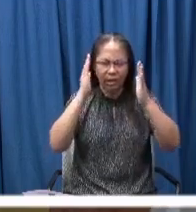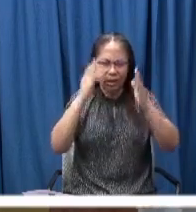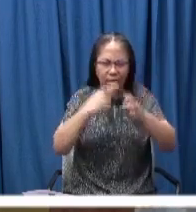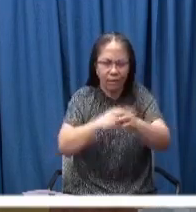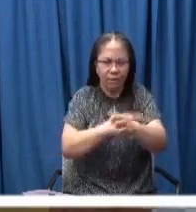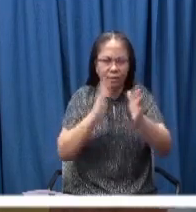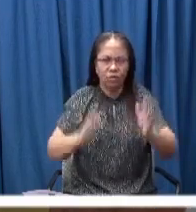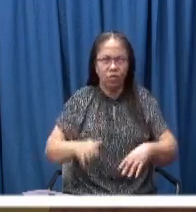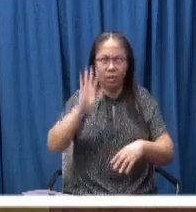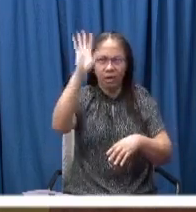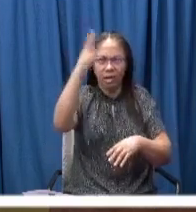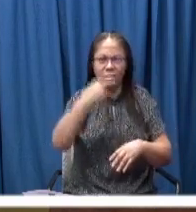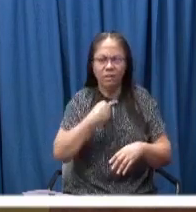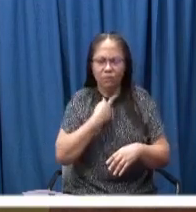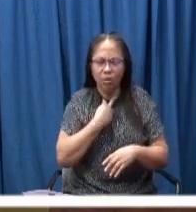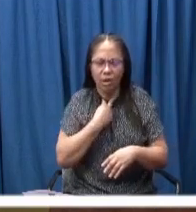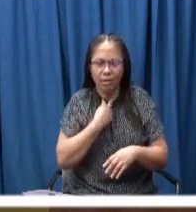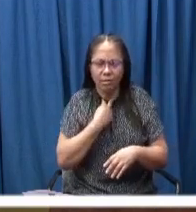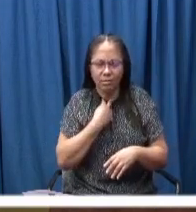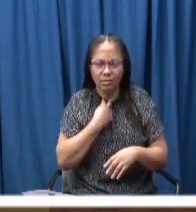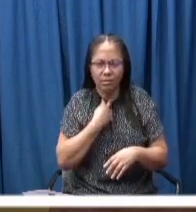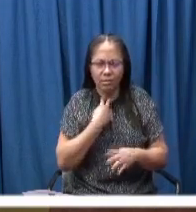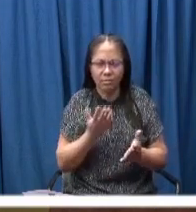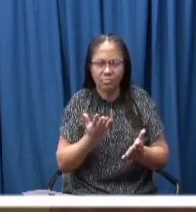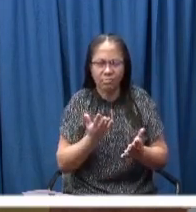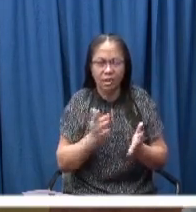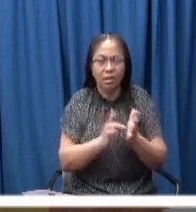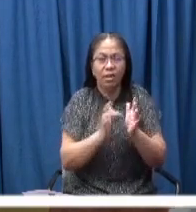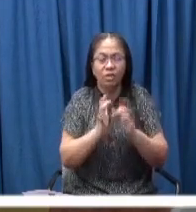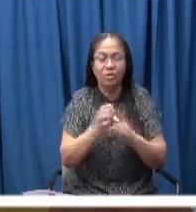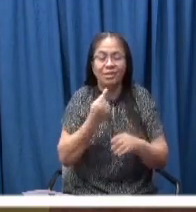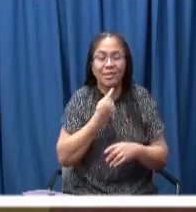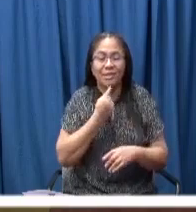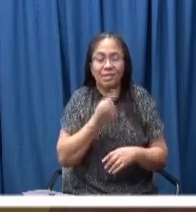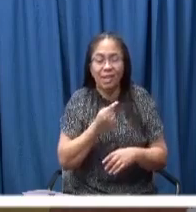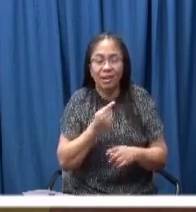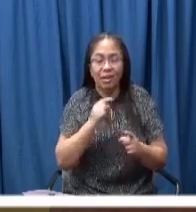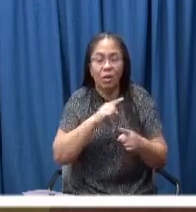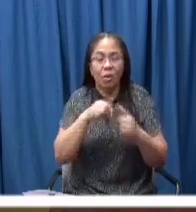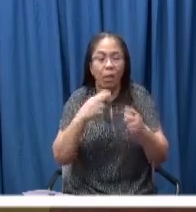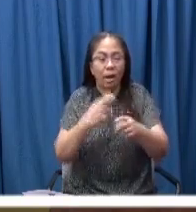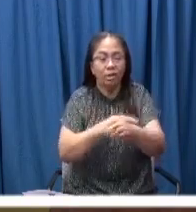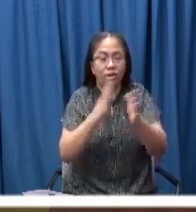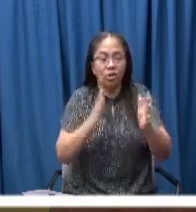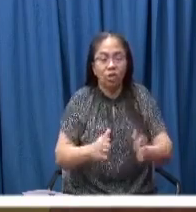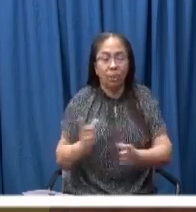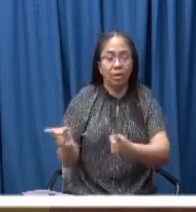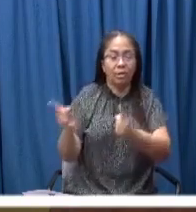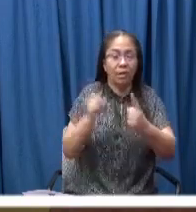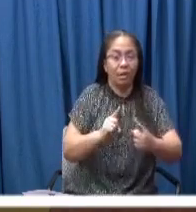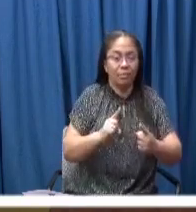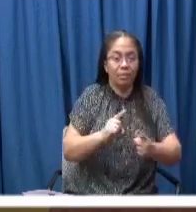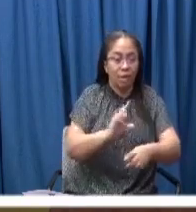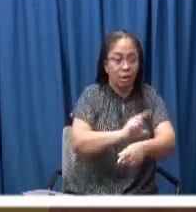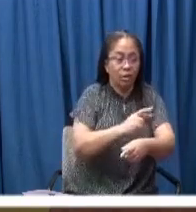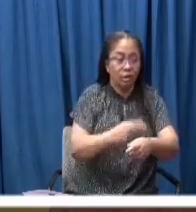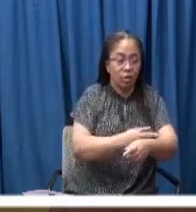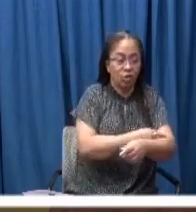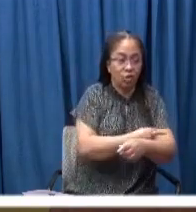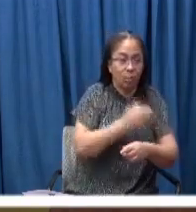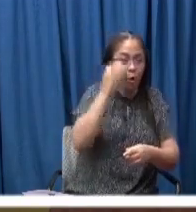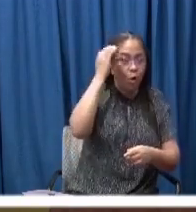in the text that when the shepherd comes, his sheep recognize him.